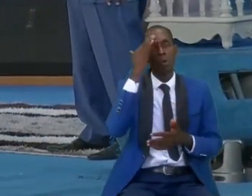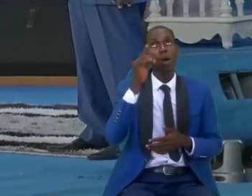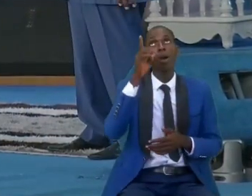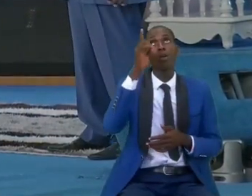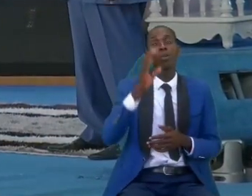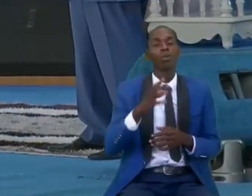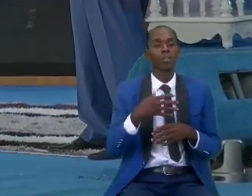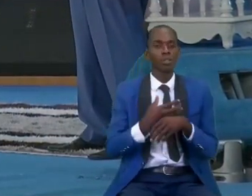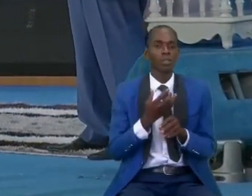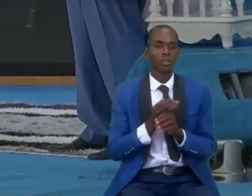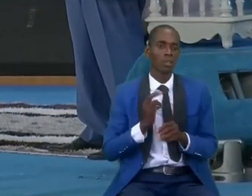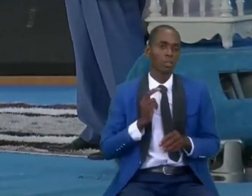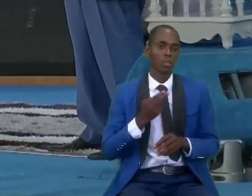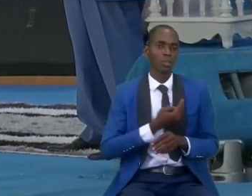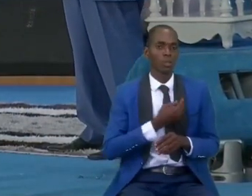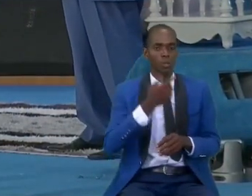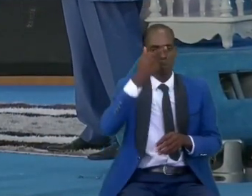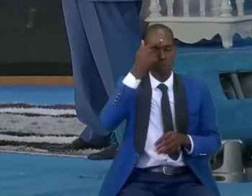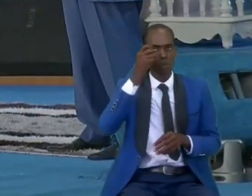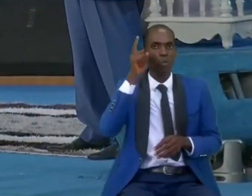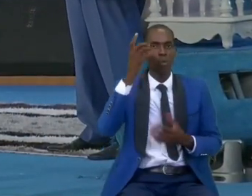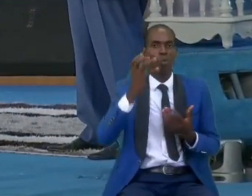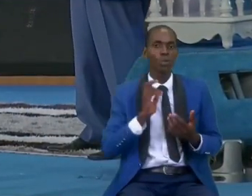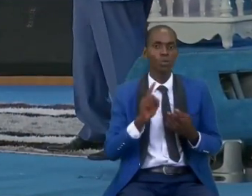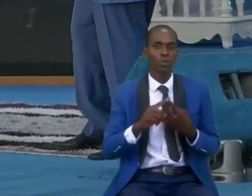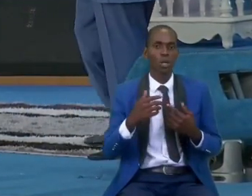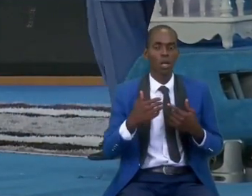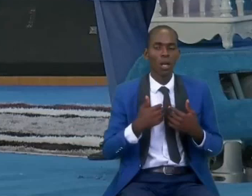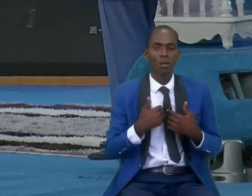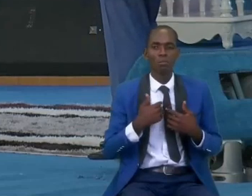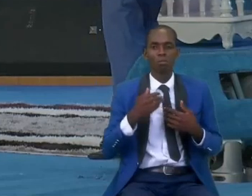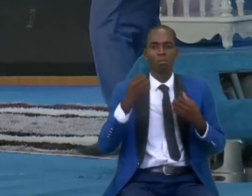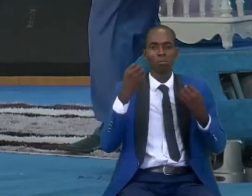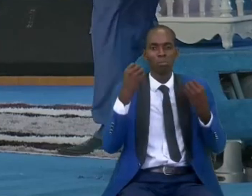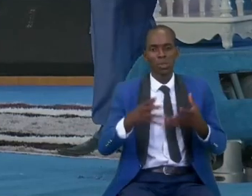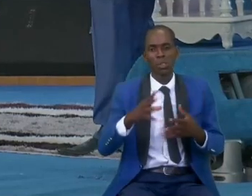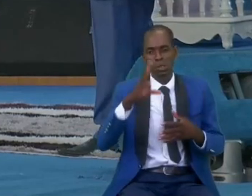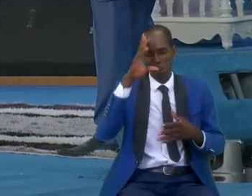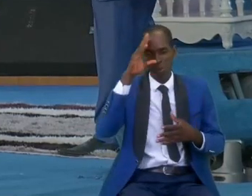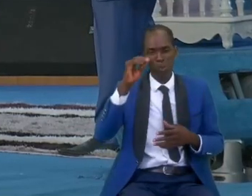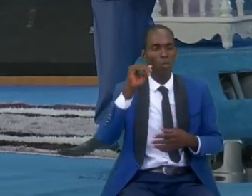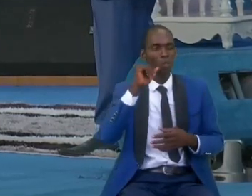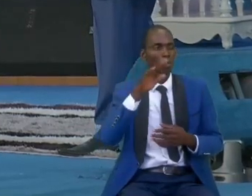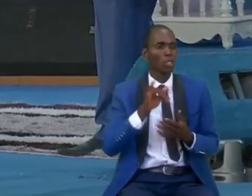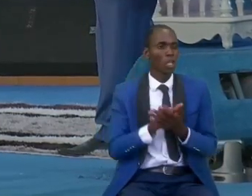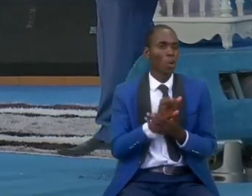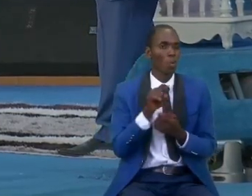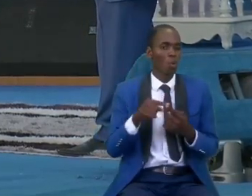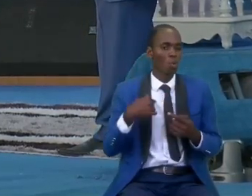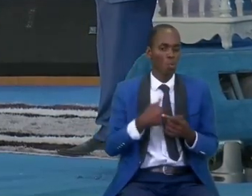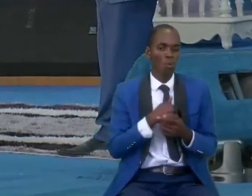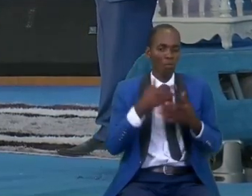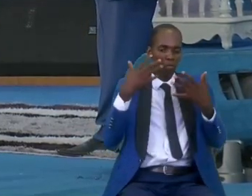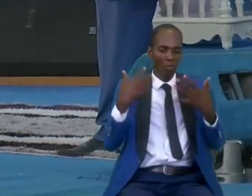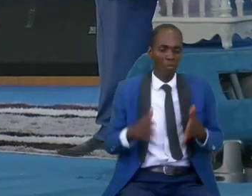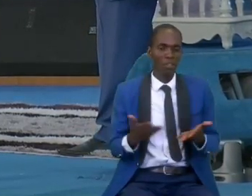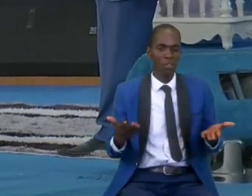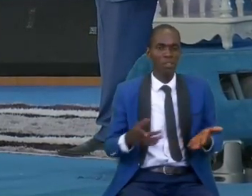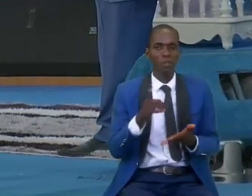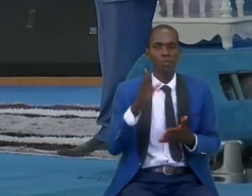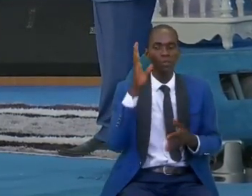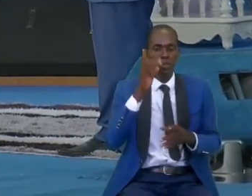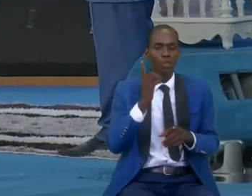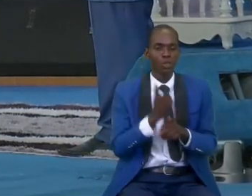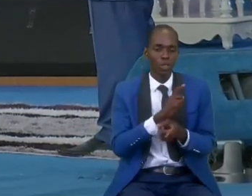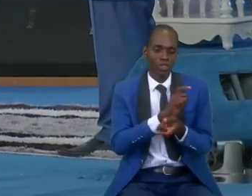and girls, that when they finish here, they will just change accommodation, and they will leave the